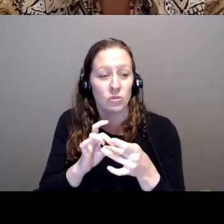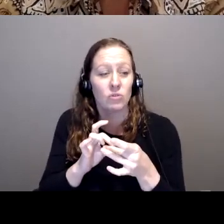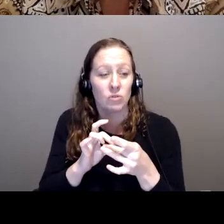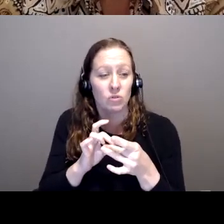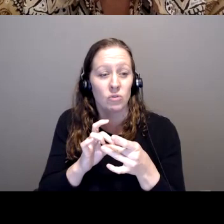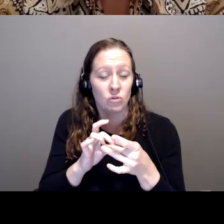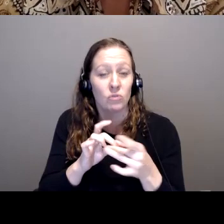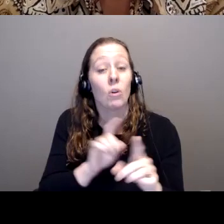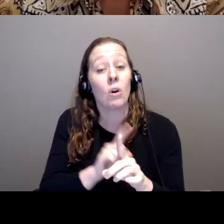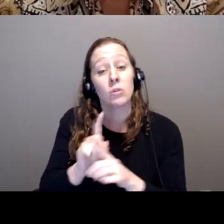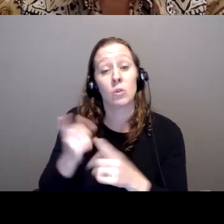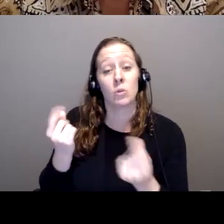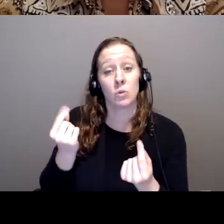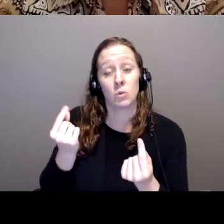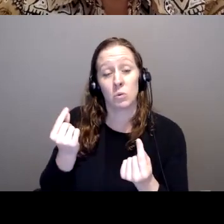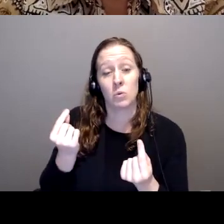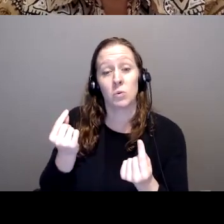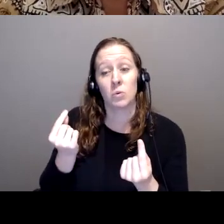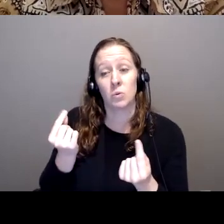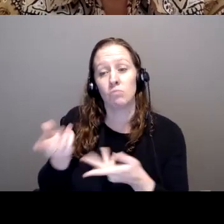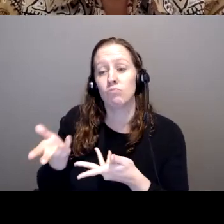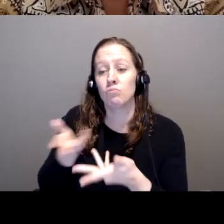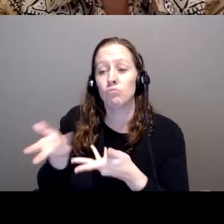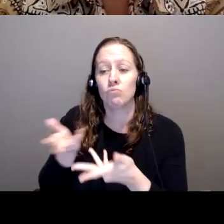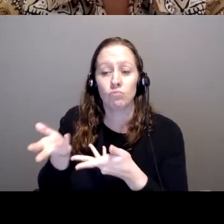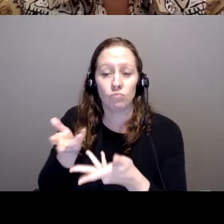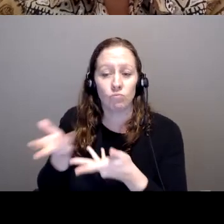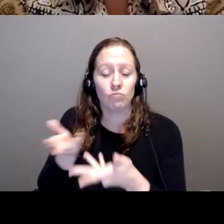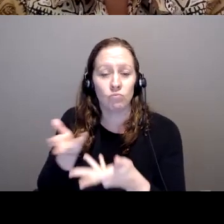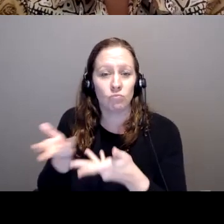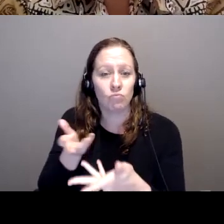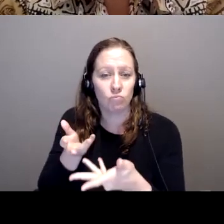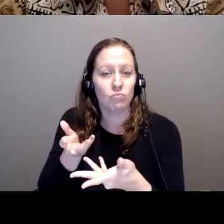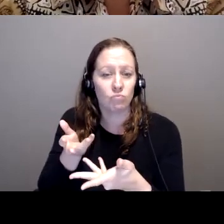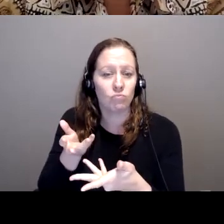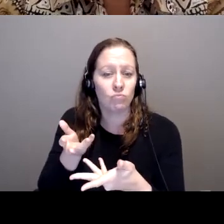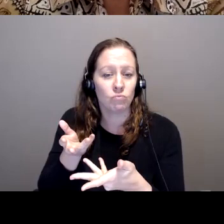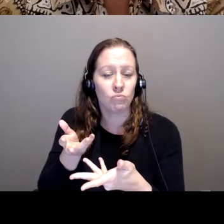also spend some time talking about, you know, what